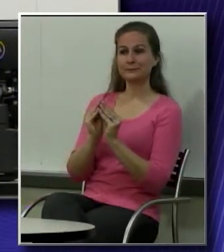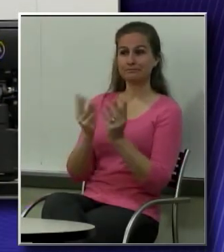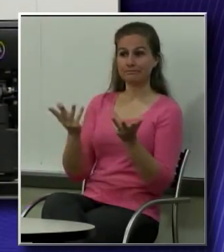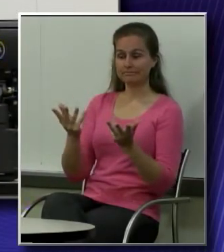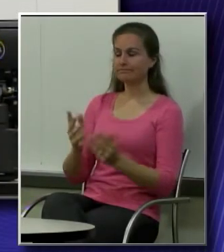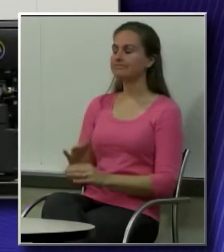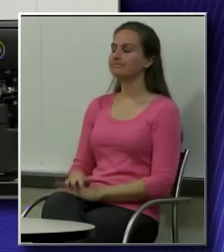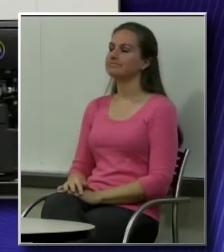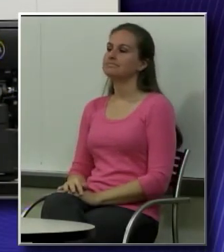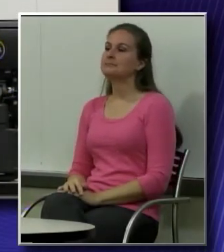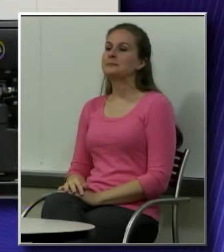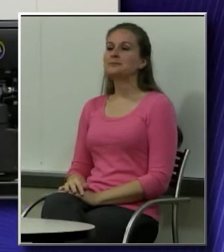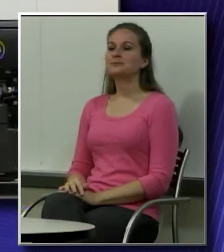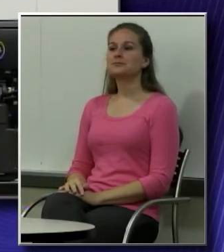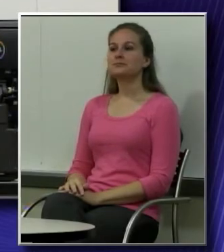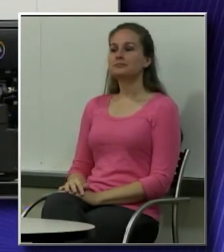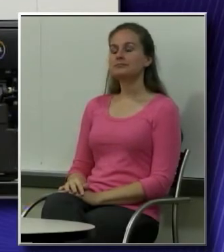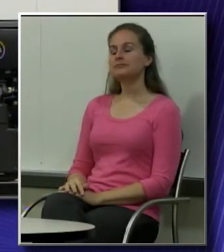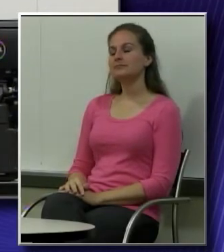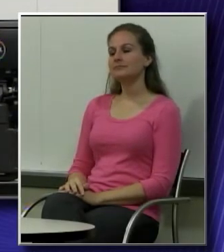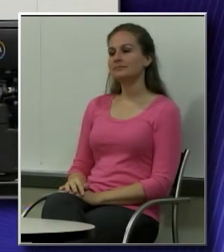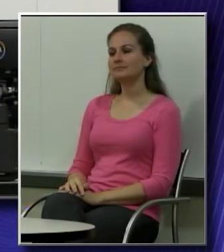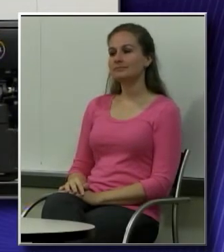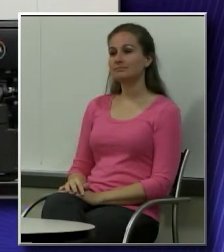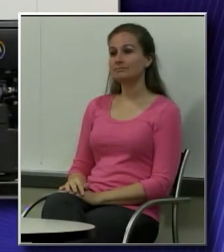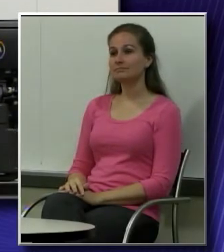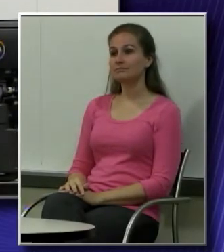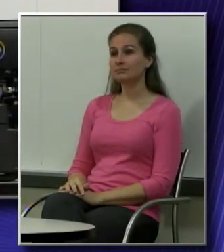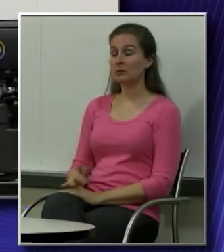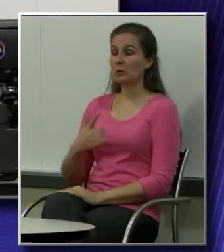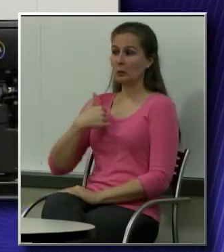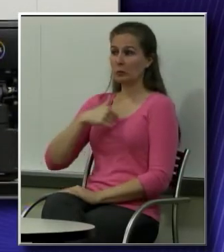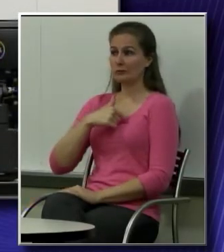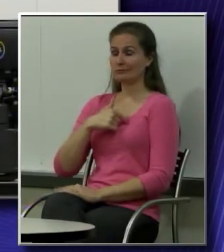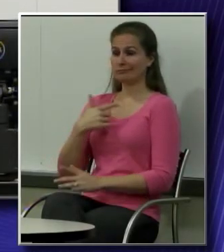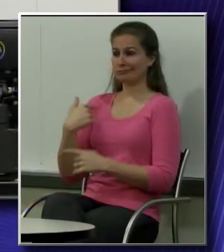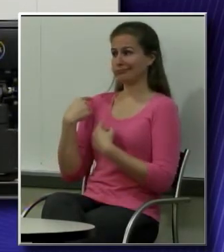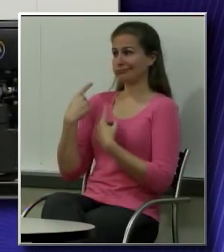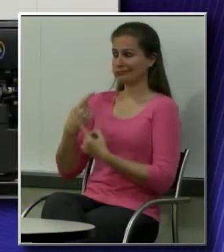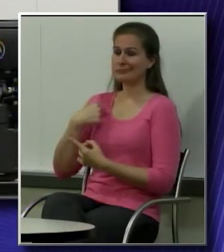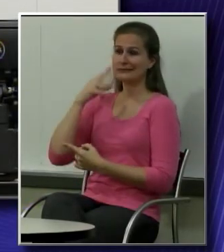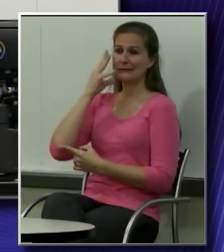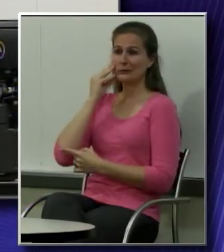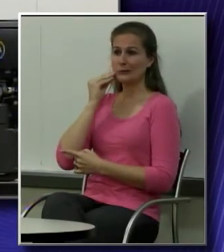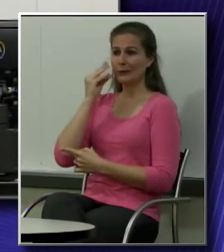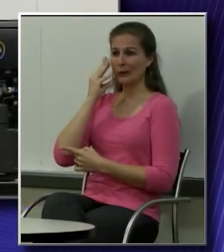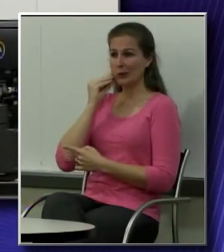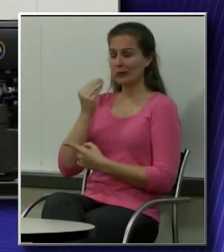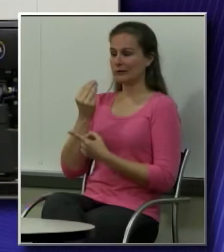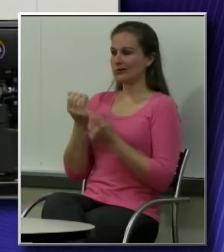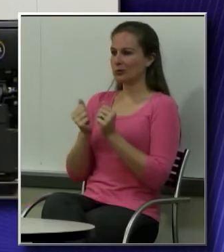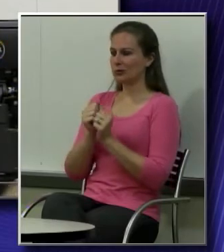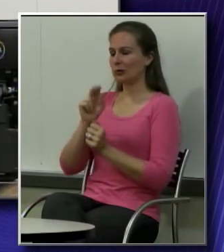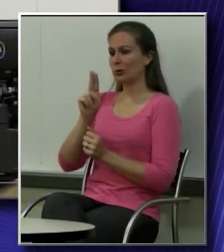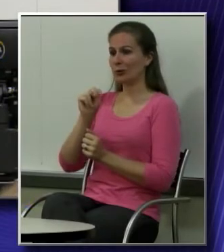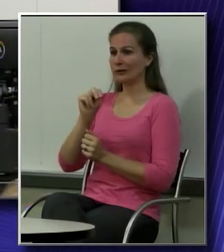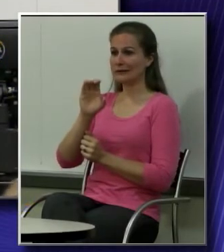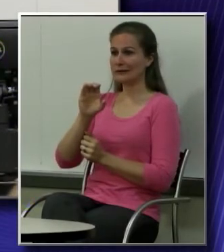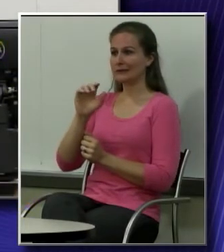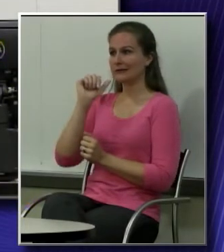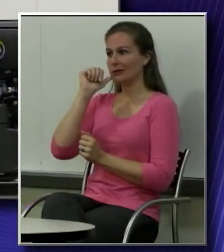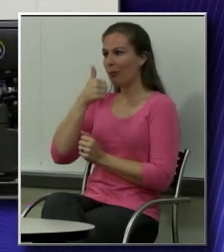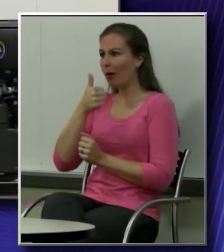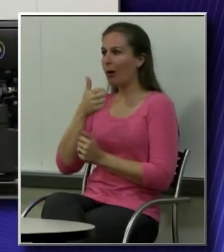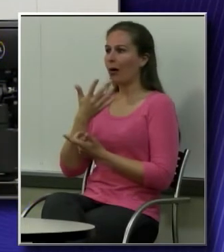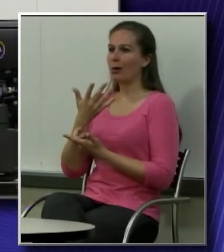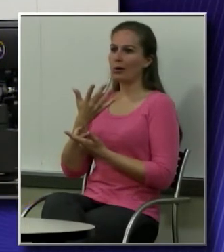They have done so because we've had a significant amount of prior experience going all the way back to the UNC Tomorrow initiatives